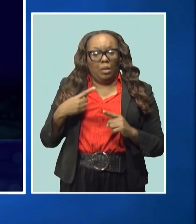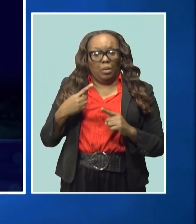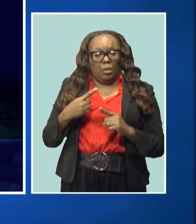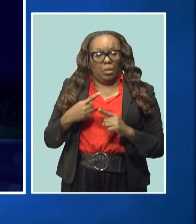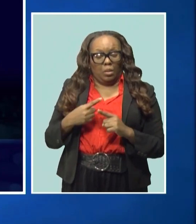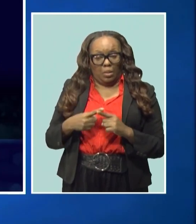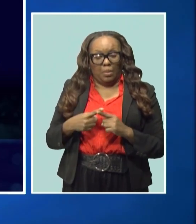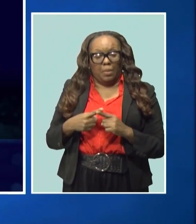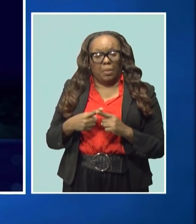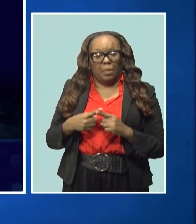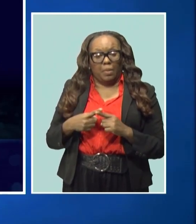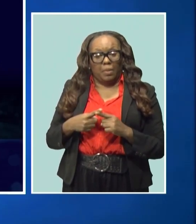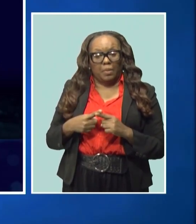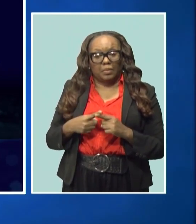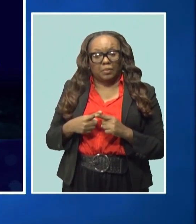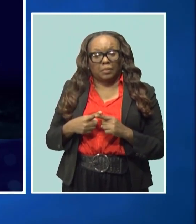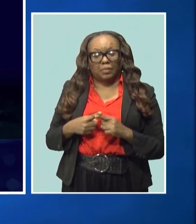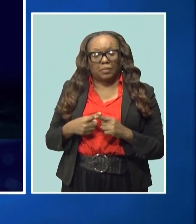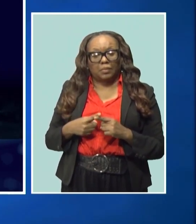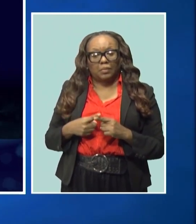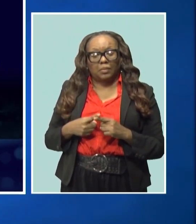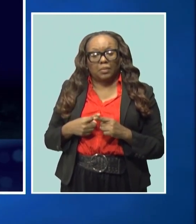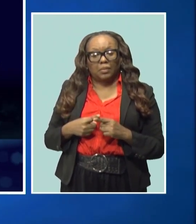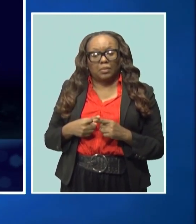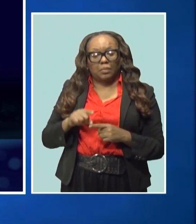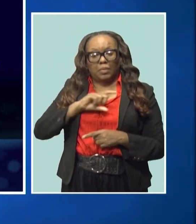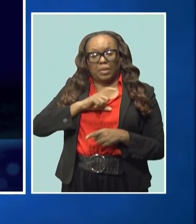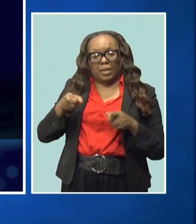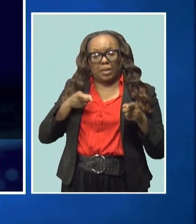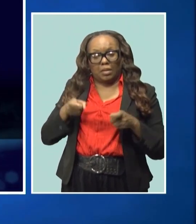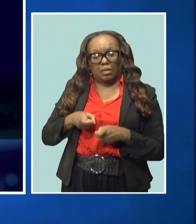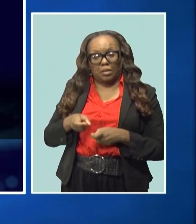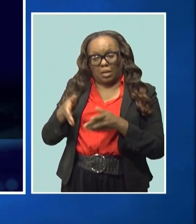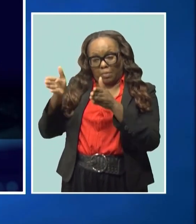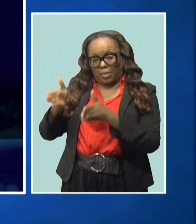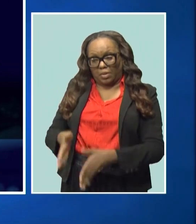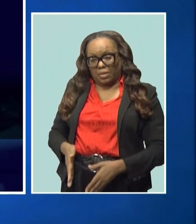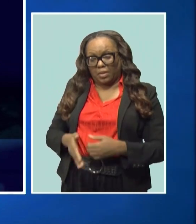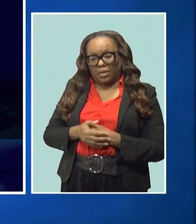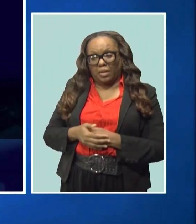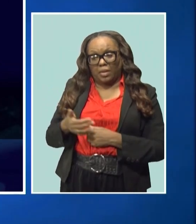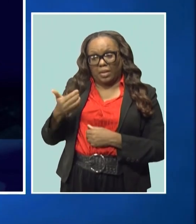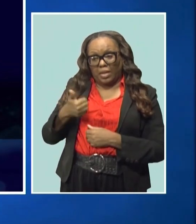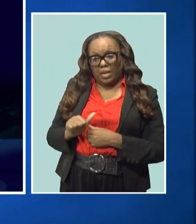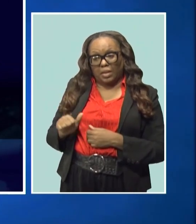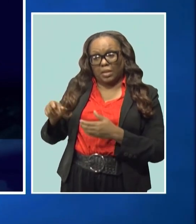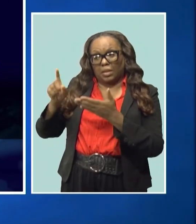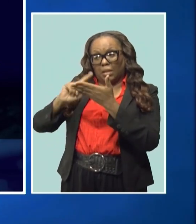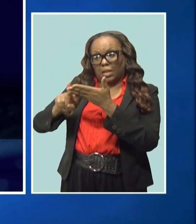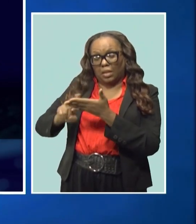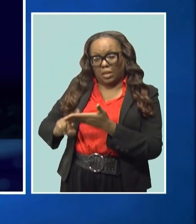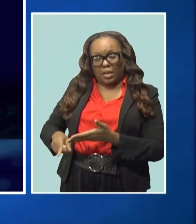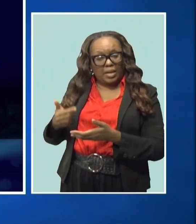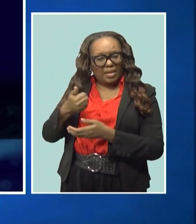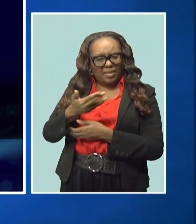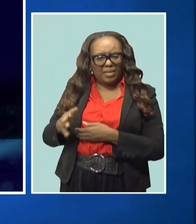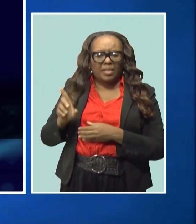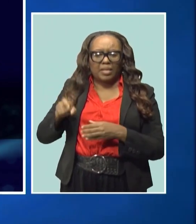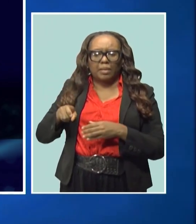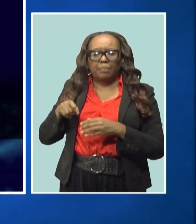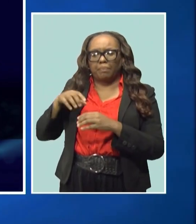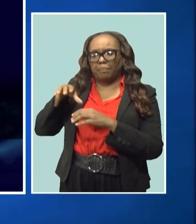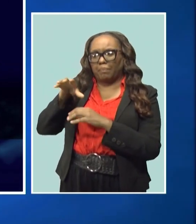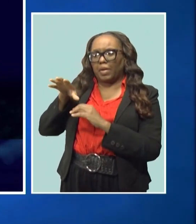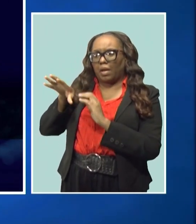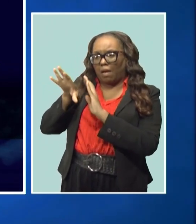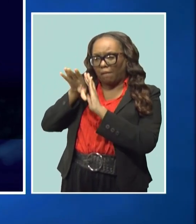and the custodian is put in charge of the suspect, any condition checks should be video recorded. Cameras